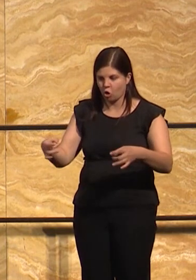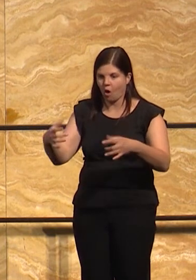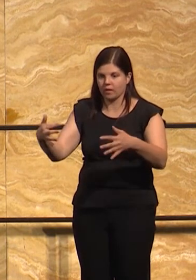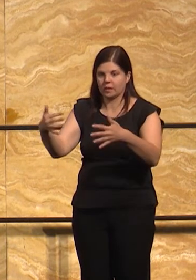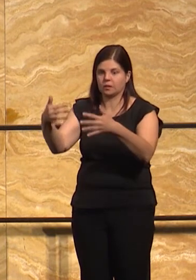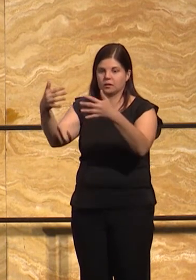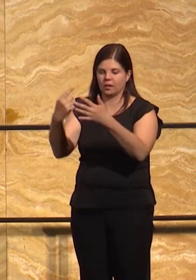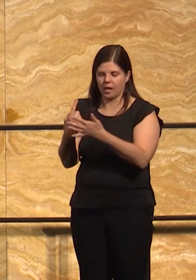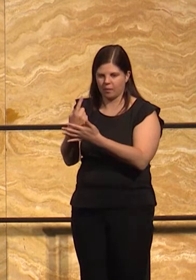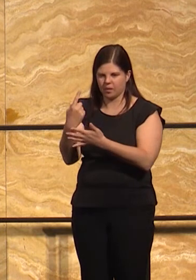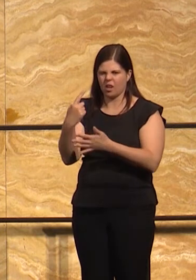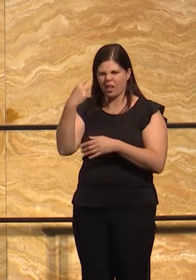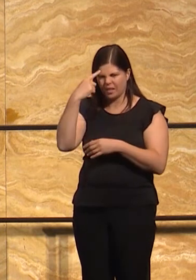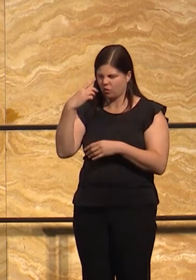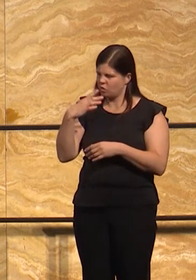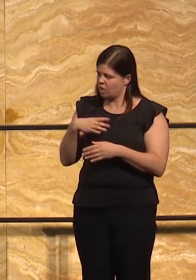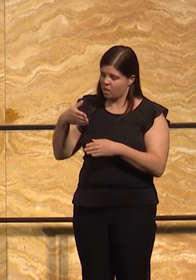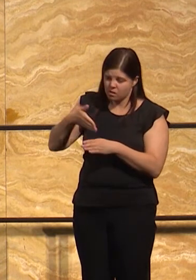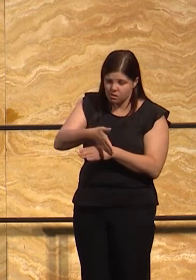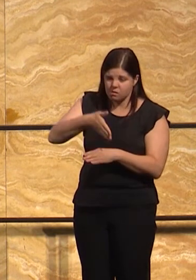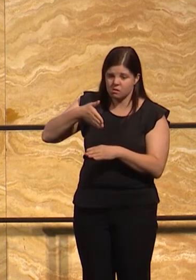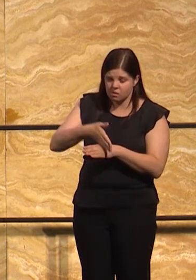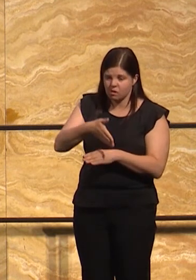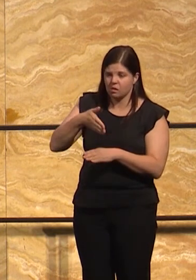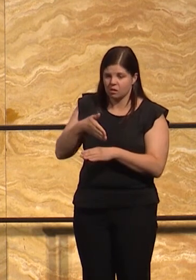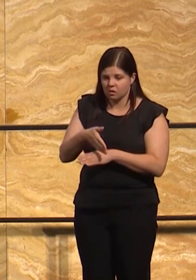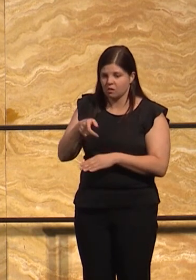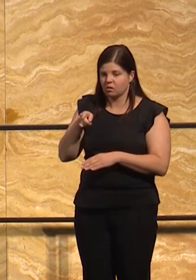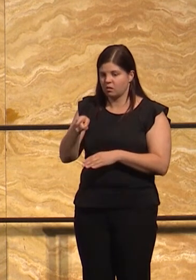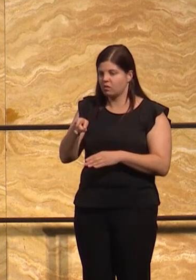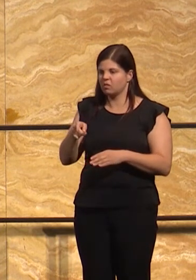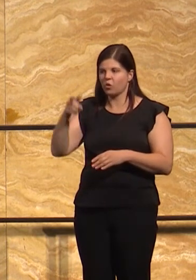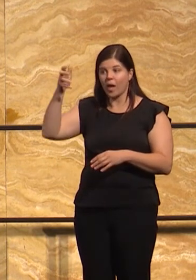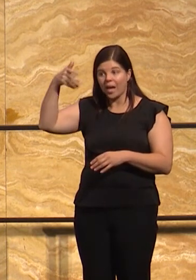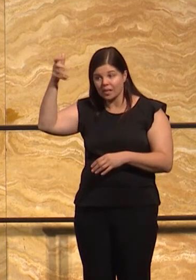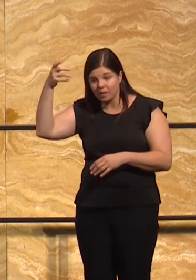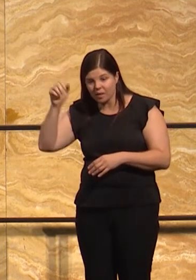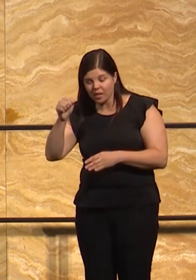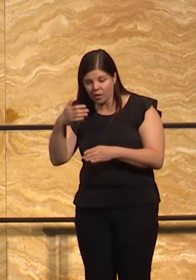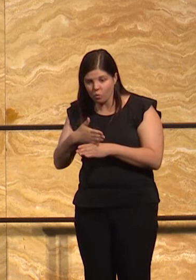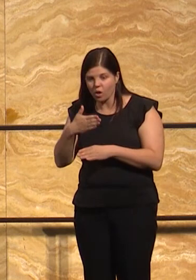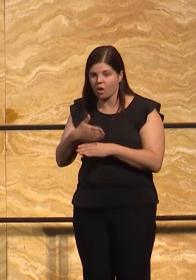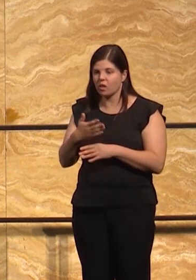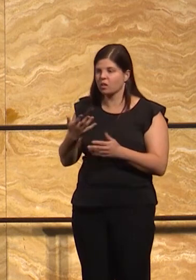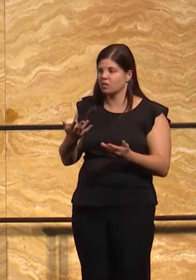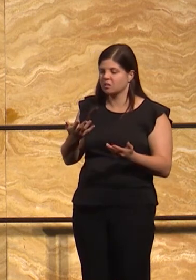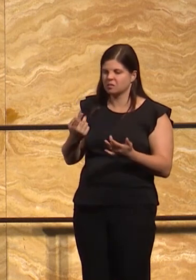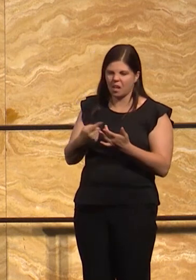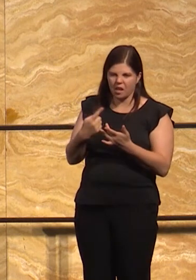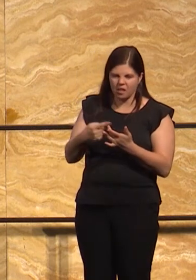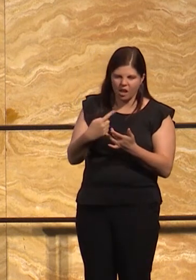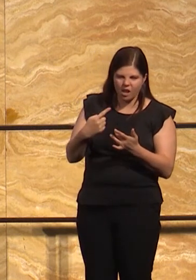a concerted effort, and this is where I think that the work that academics, as well as non-governmental